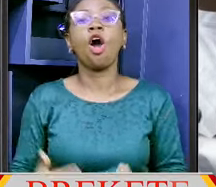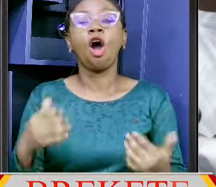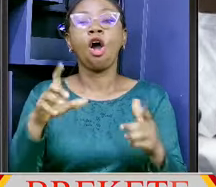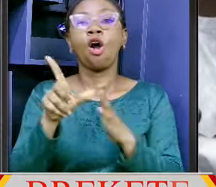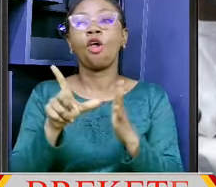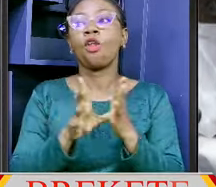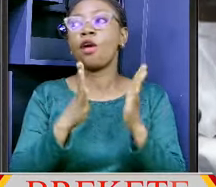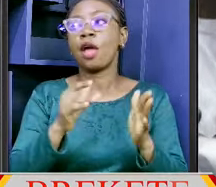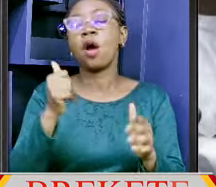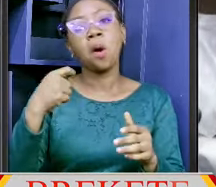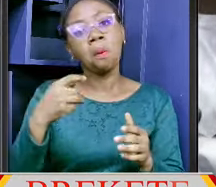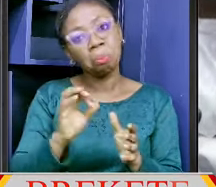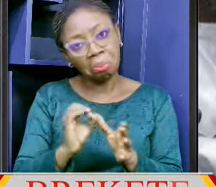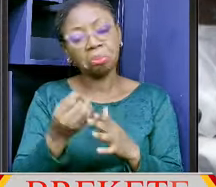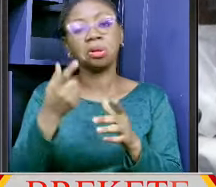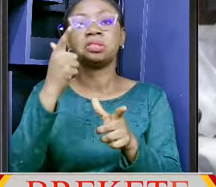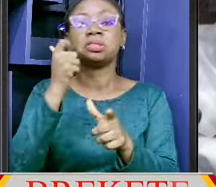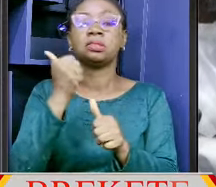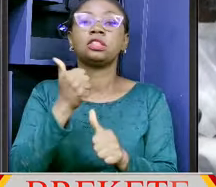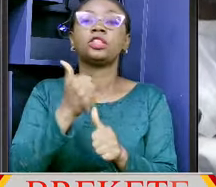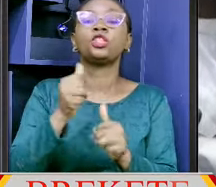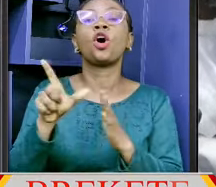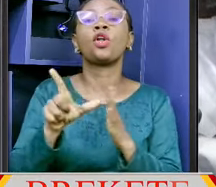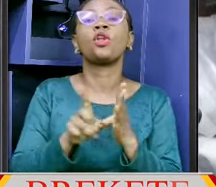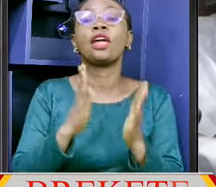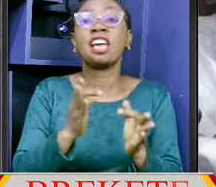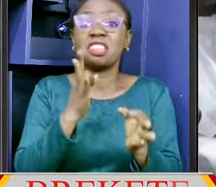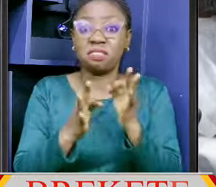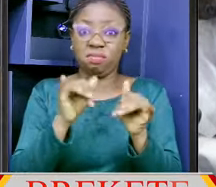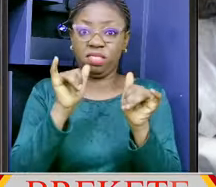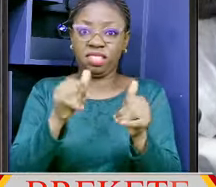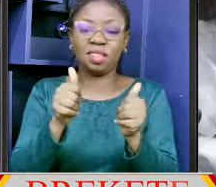a senior lawyer, if you stay with him, you